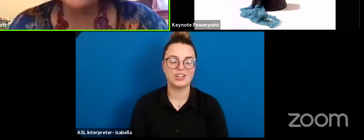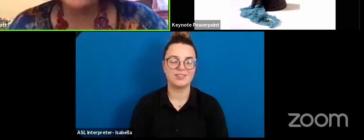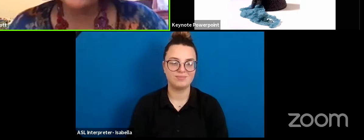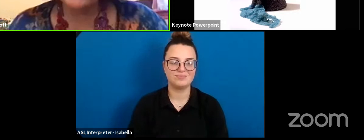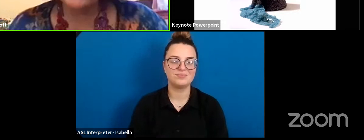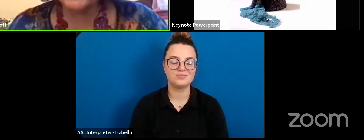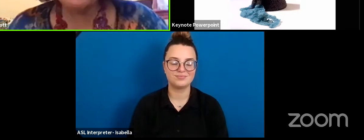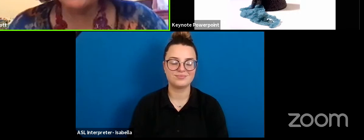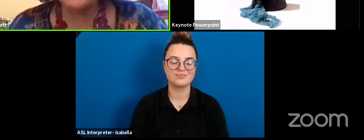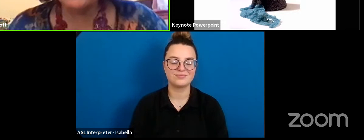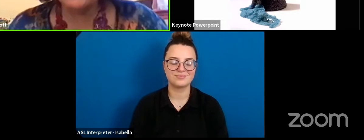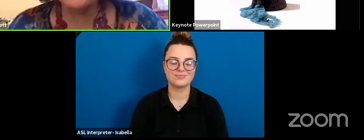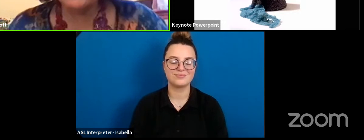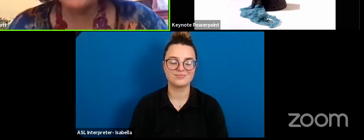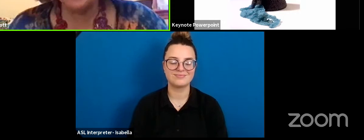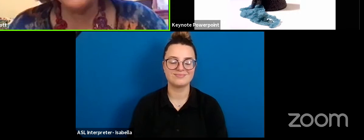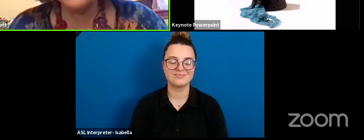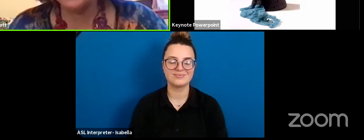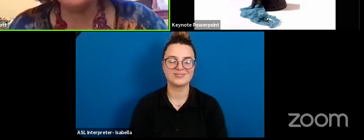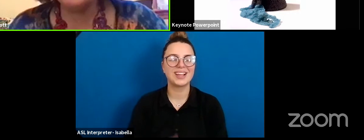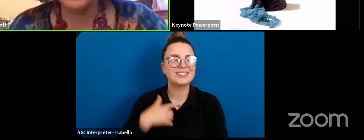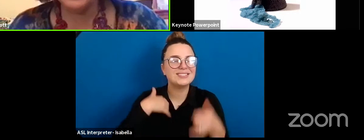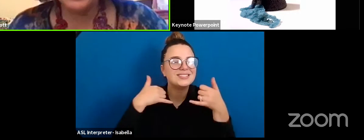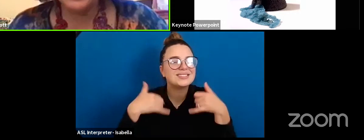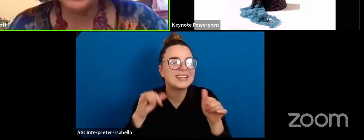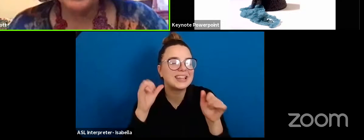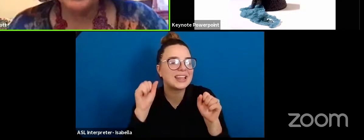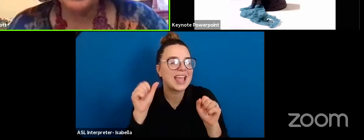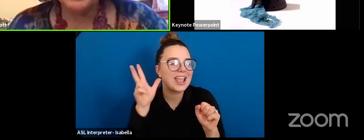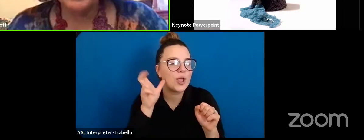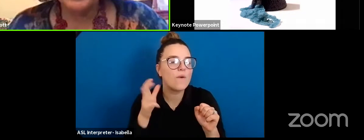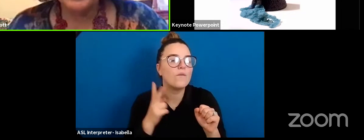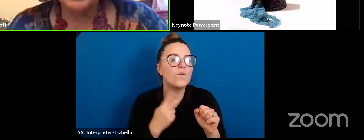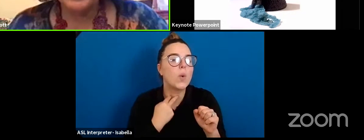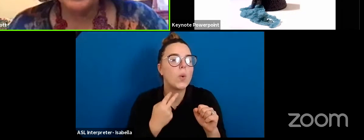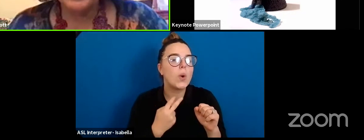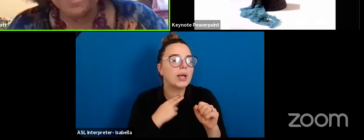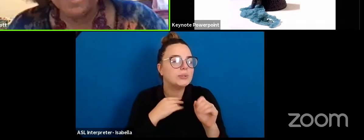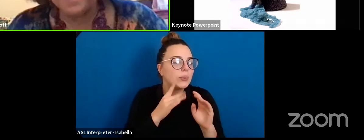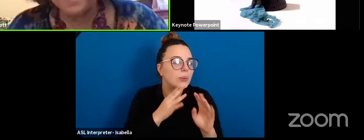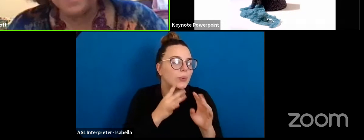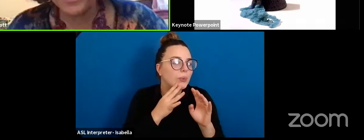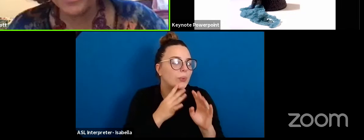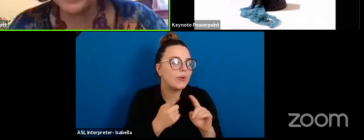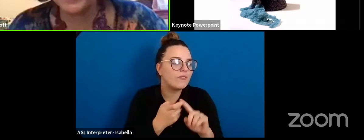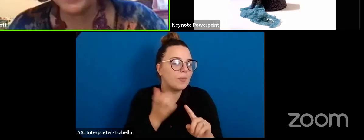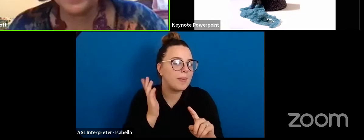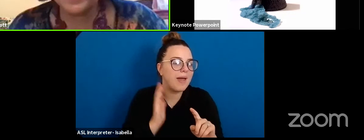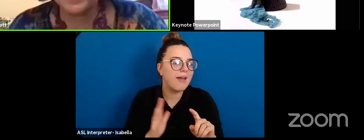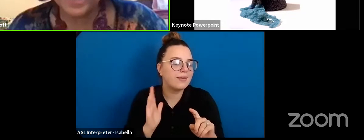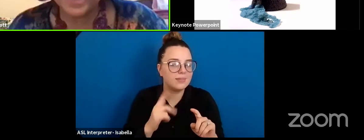I still have the voices whispering to me from the past. I am who I am because they